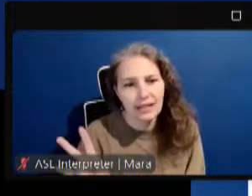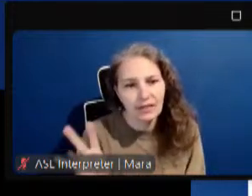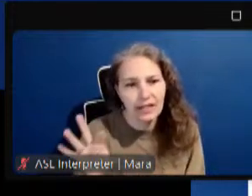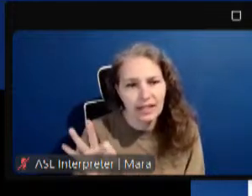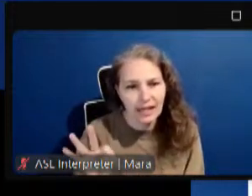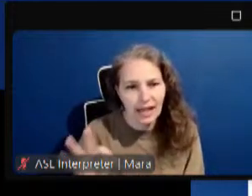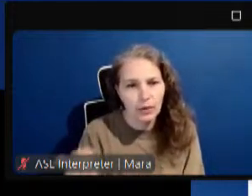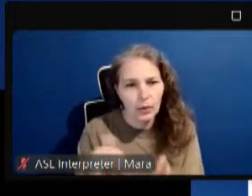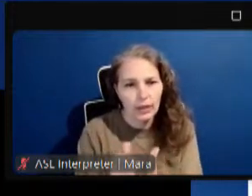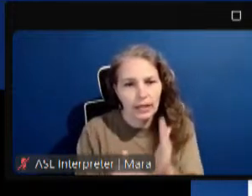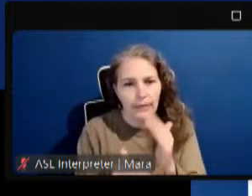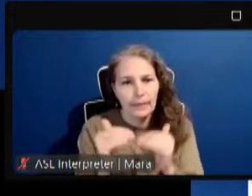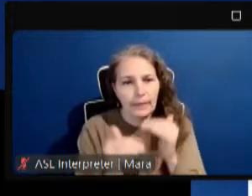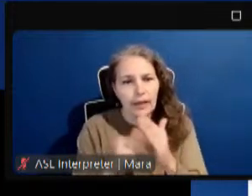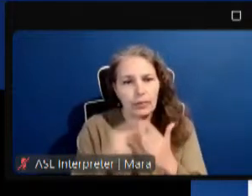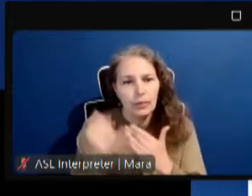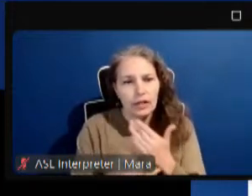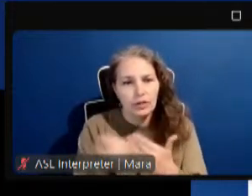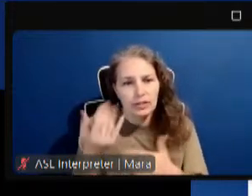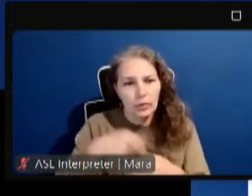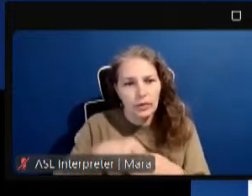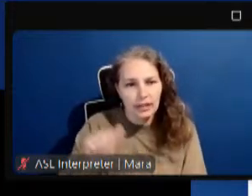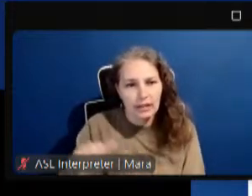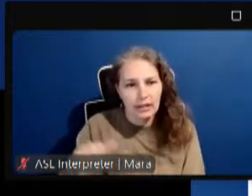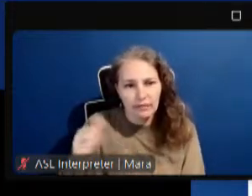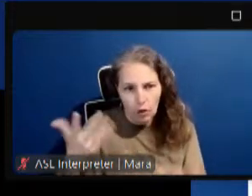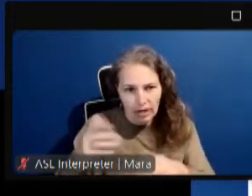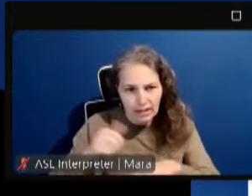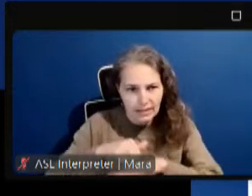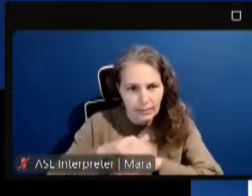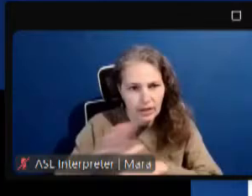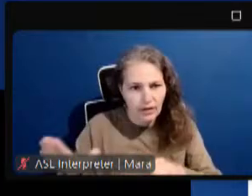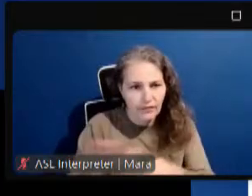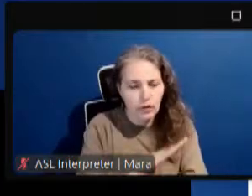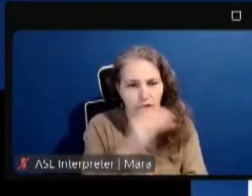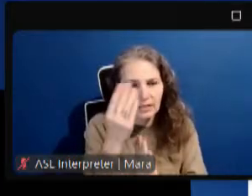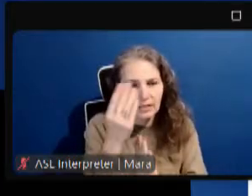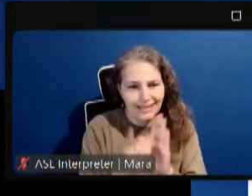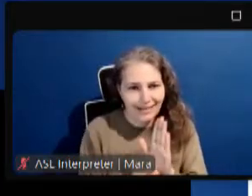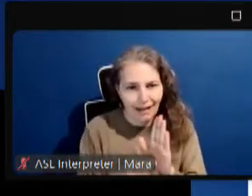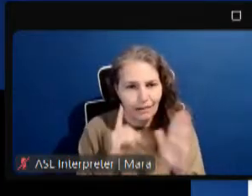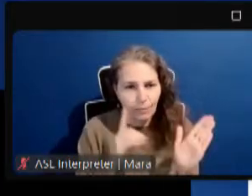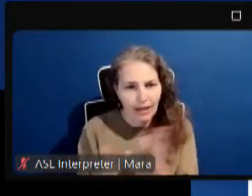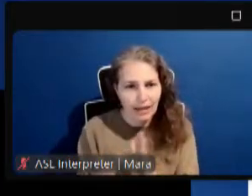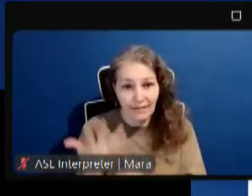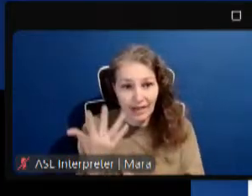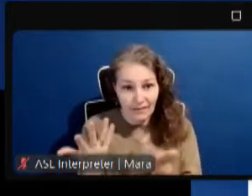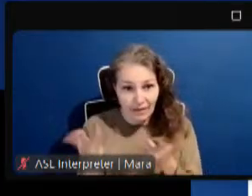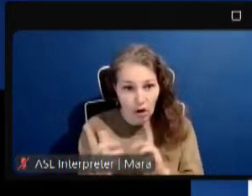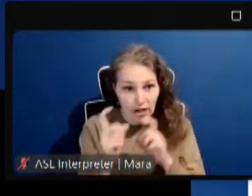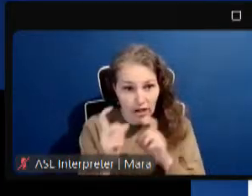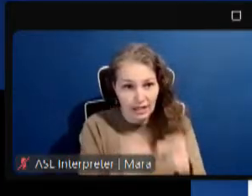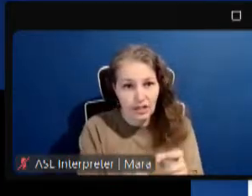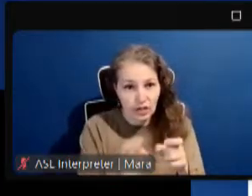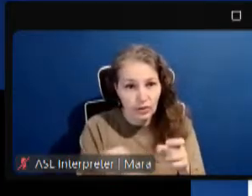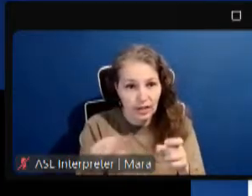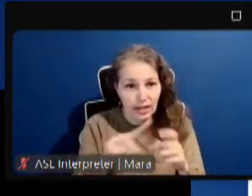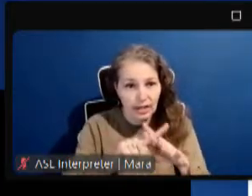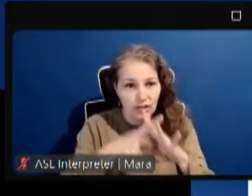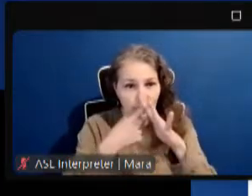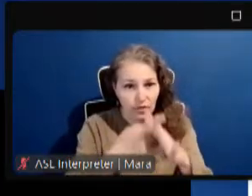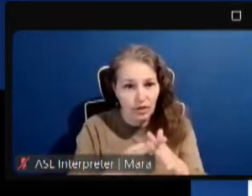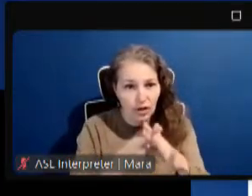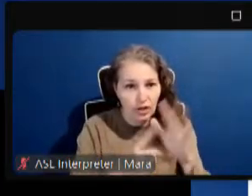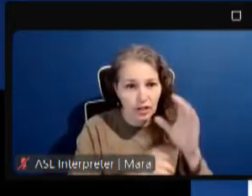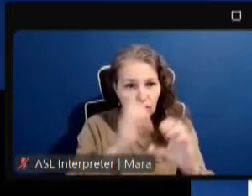have submitted their full design plans, and 5 have been issued and can now begin construction.